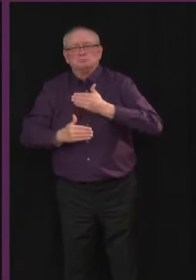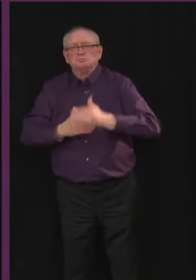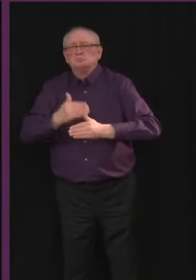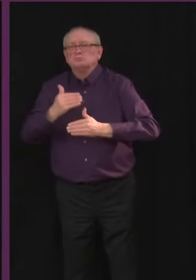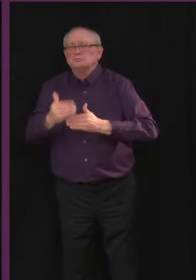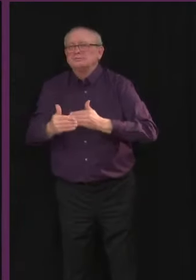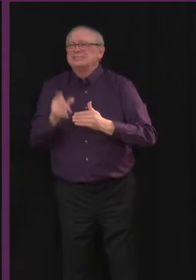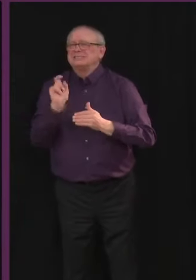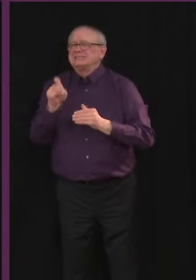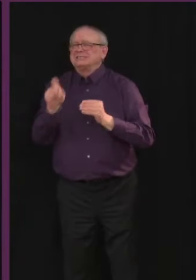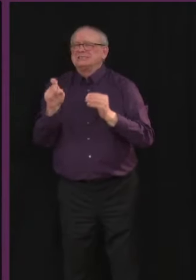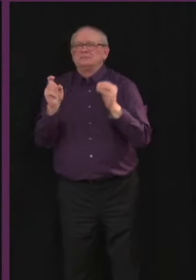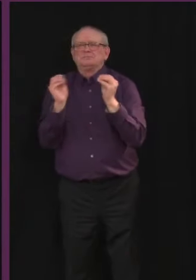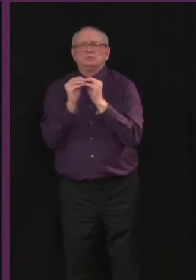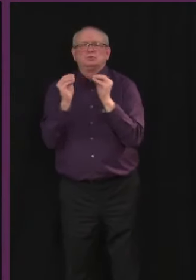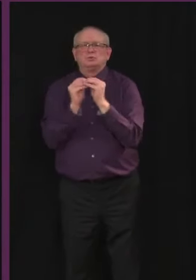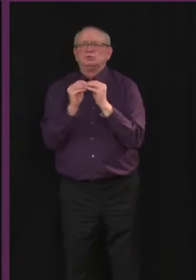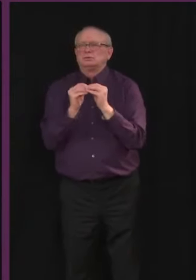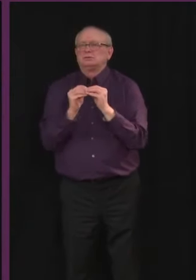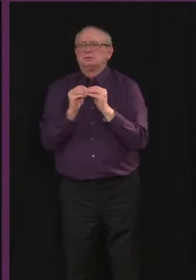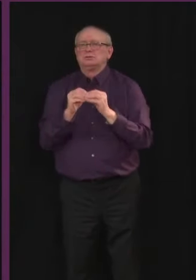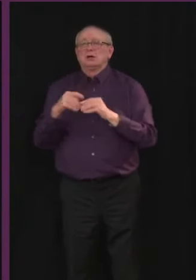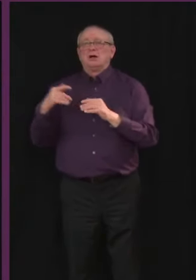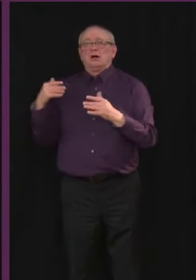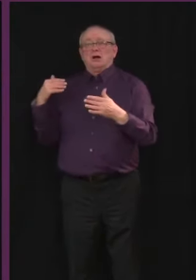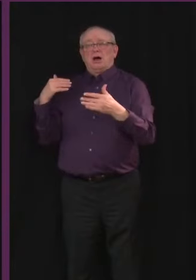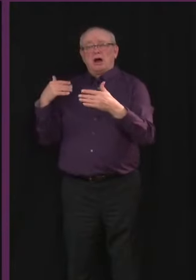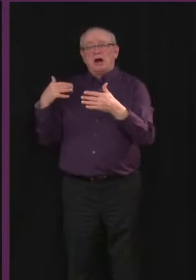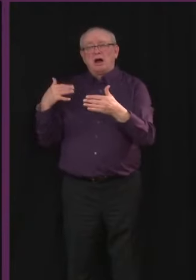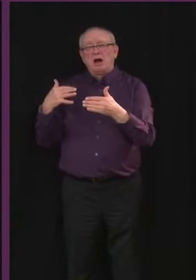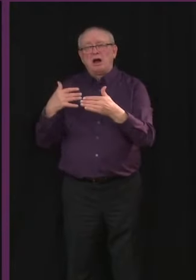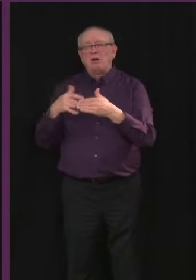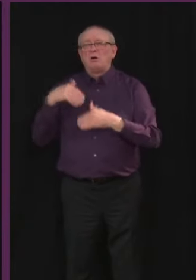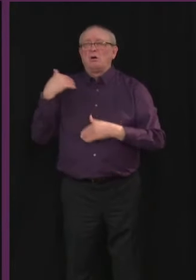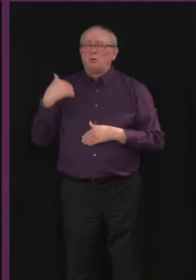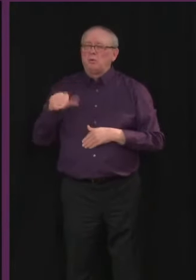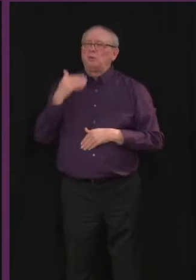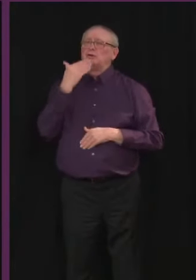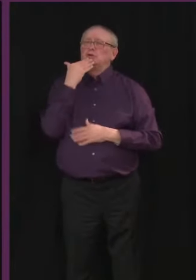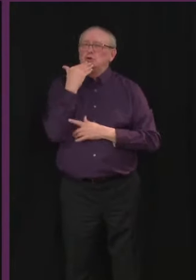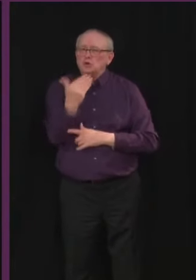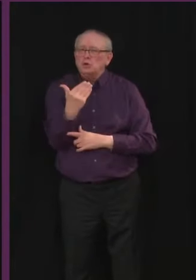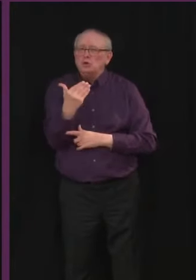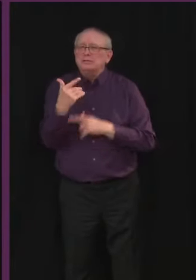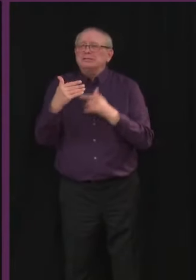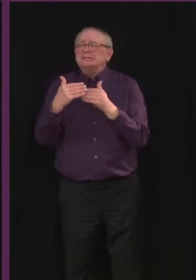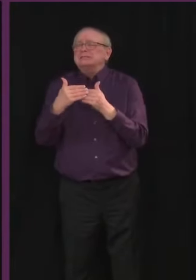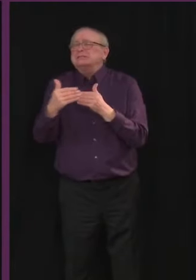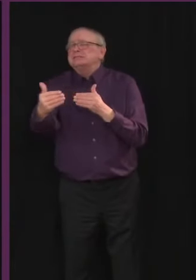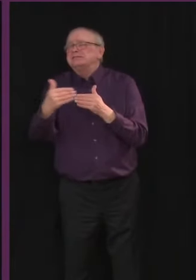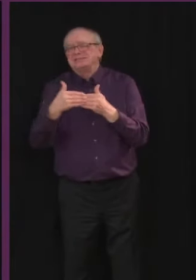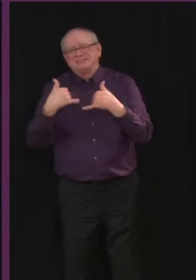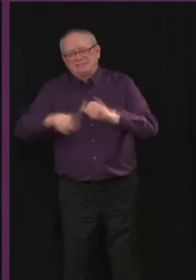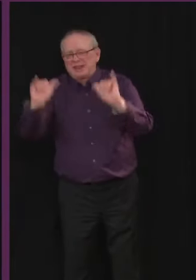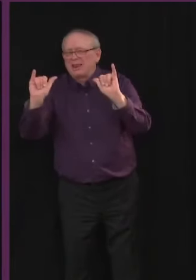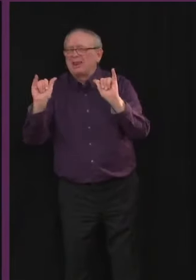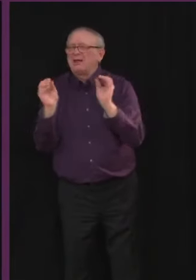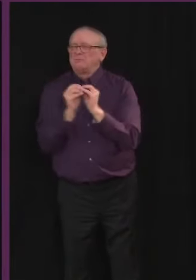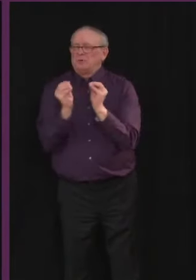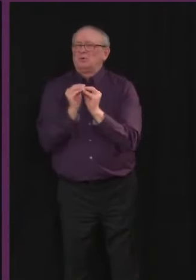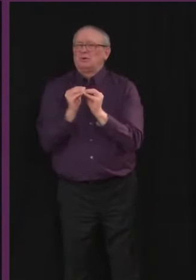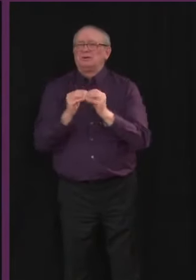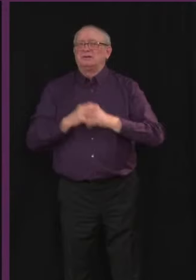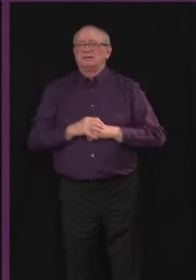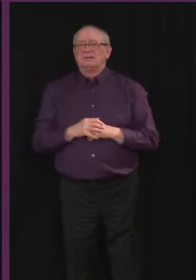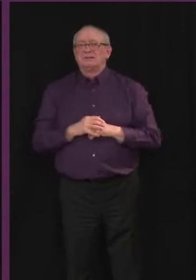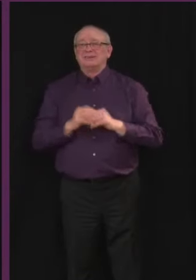have come far, but we have more work to do. Cases in the province will rise or fall based on the actions that each of